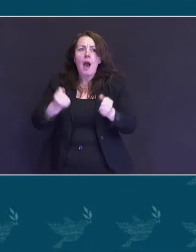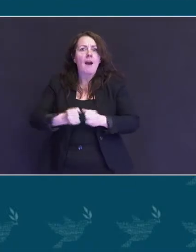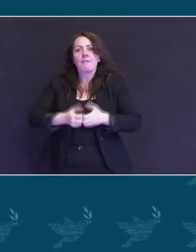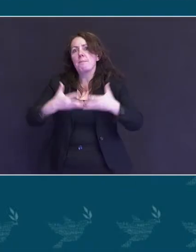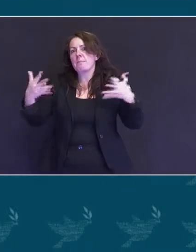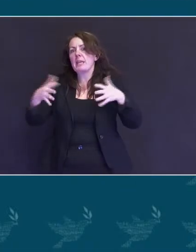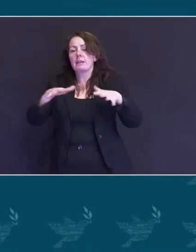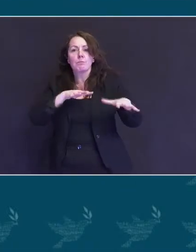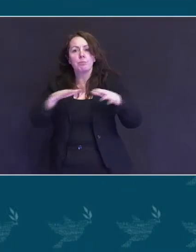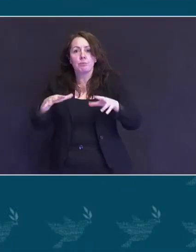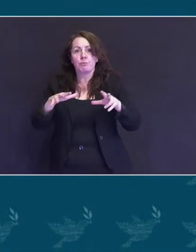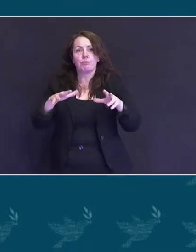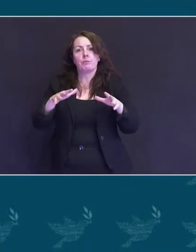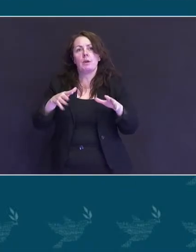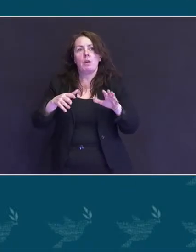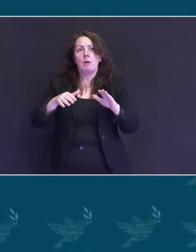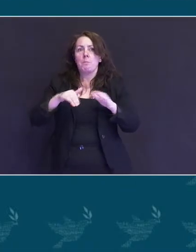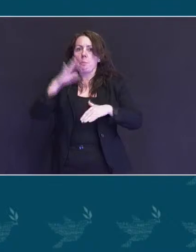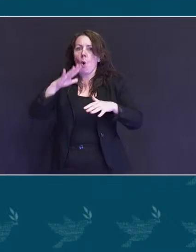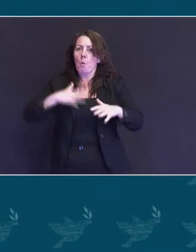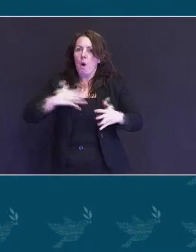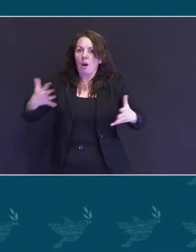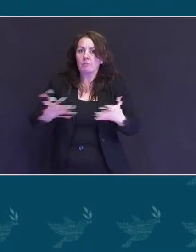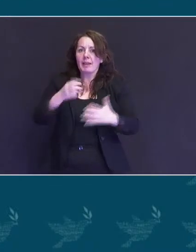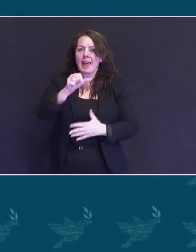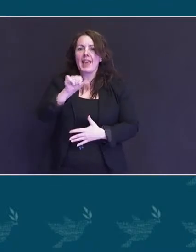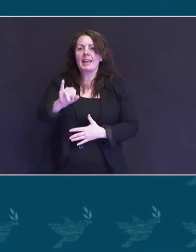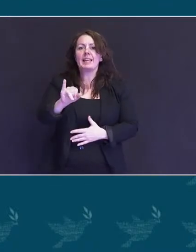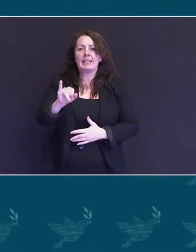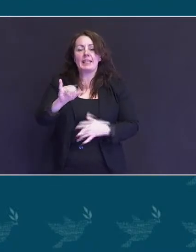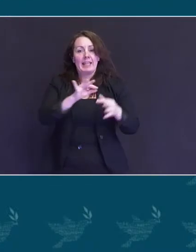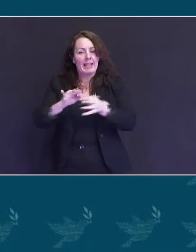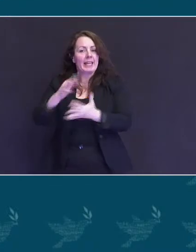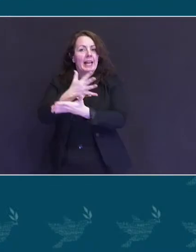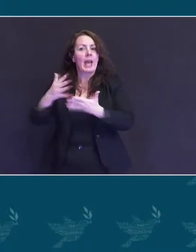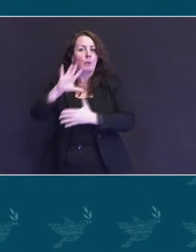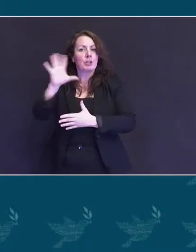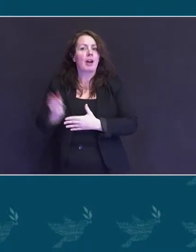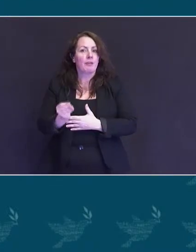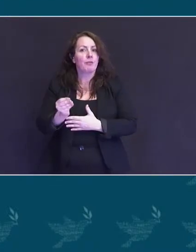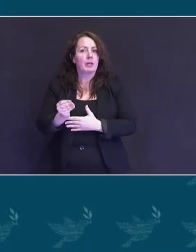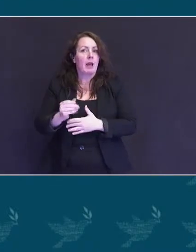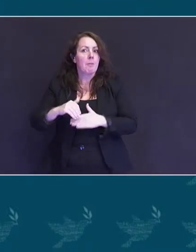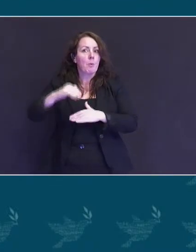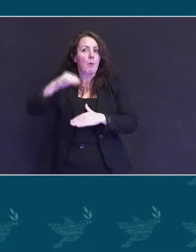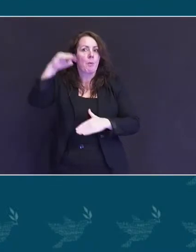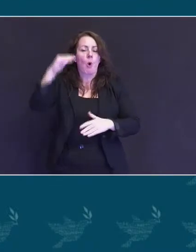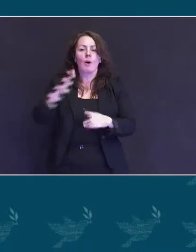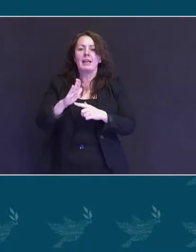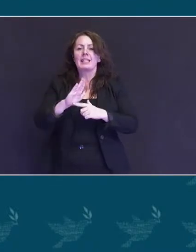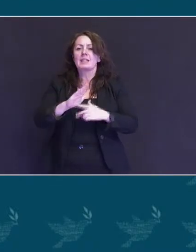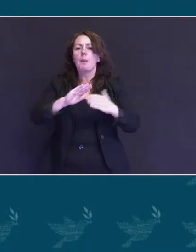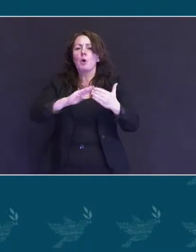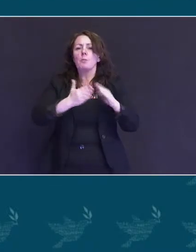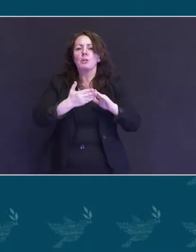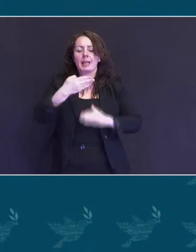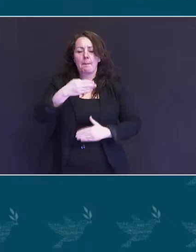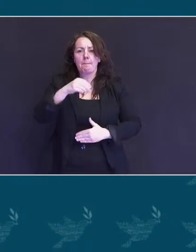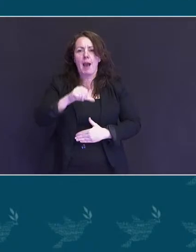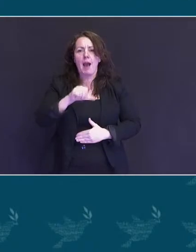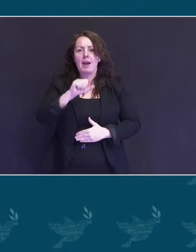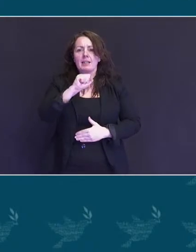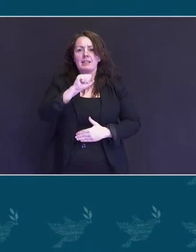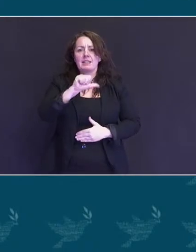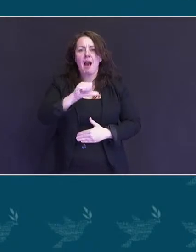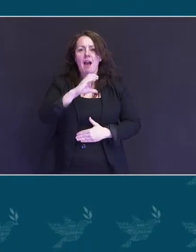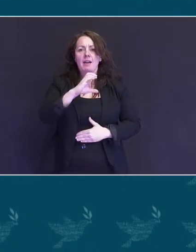African-wide scale, we also have a drive to use artificial intelligence in African languages. The Masakani community